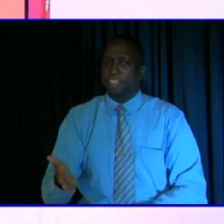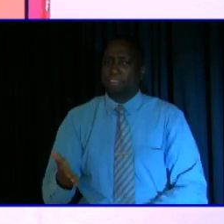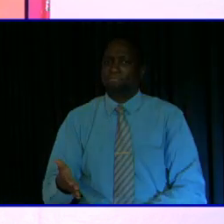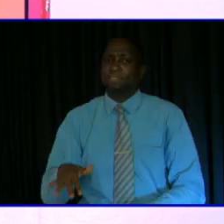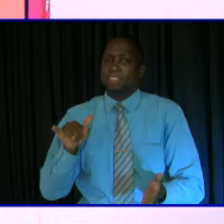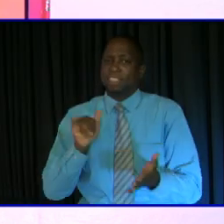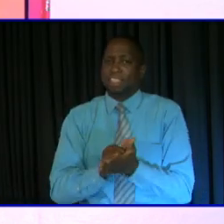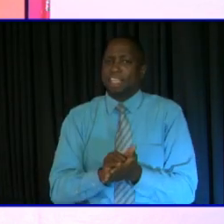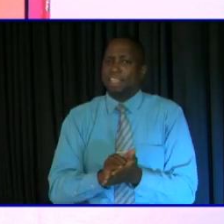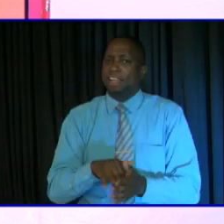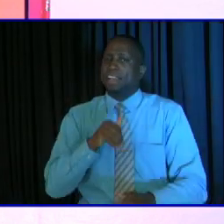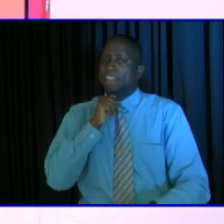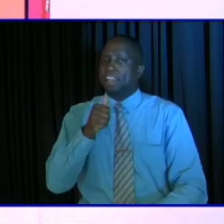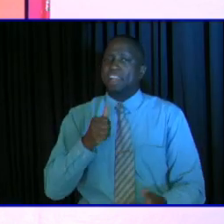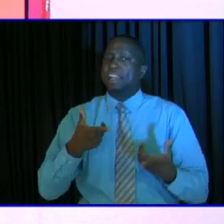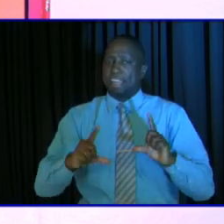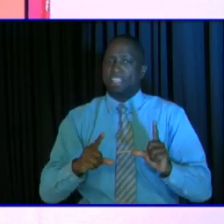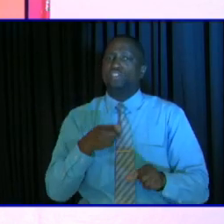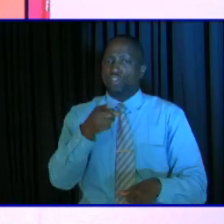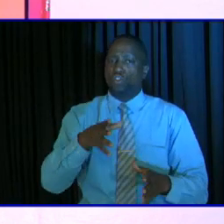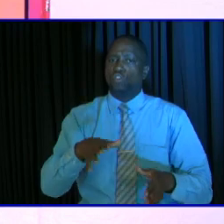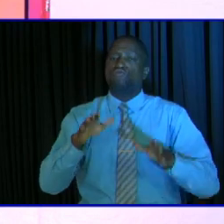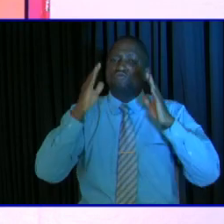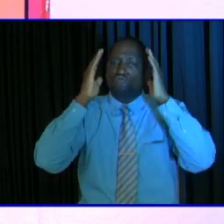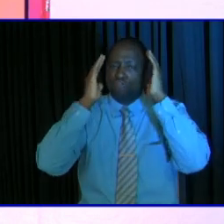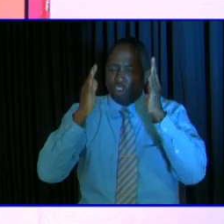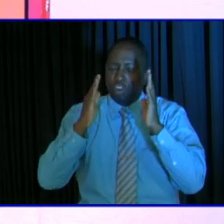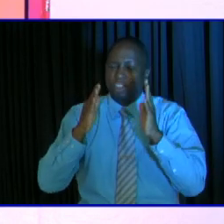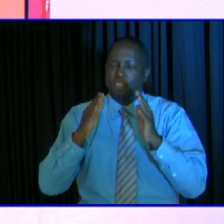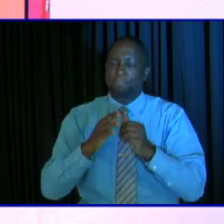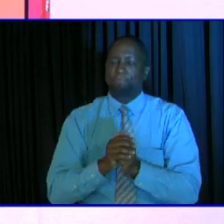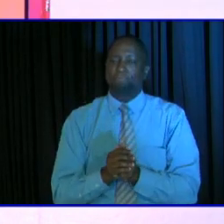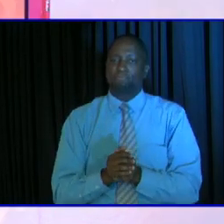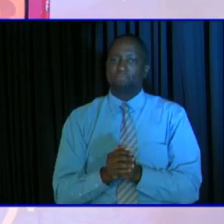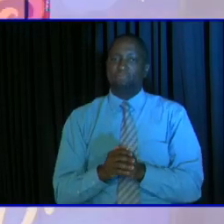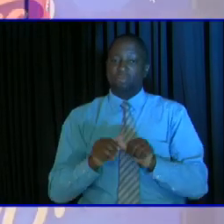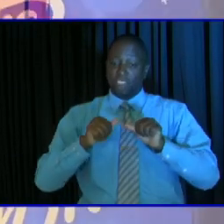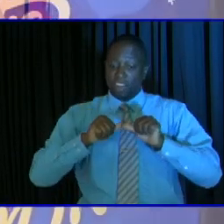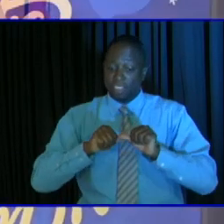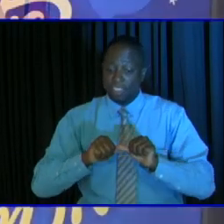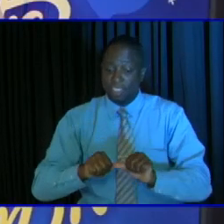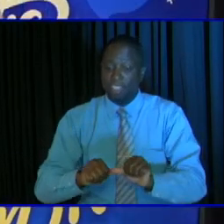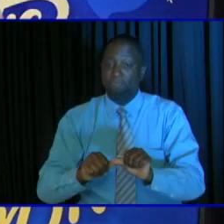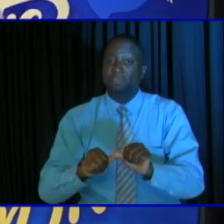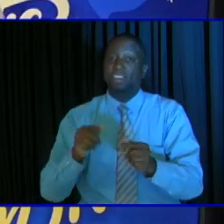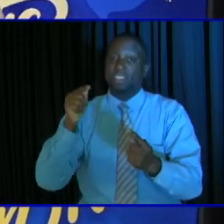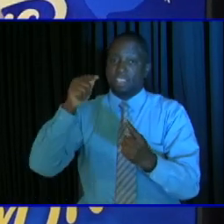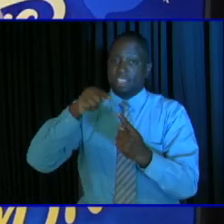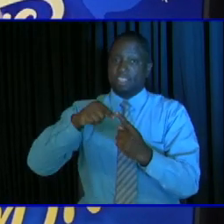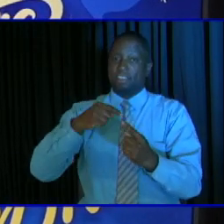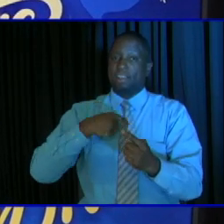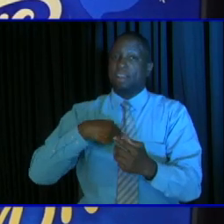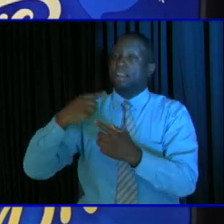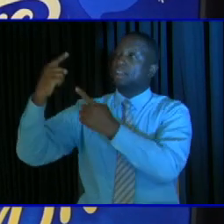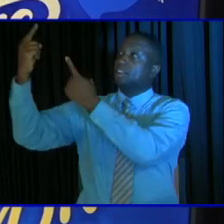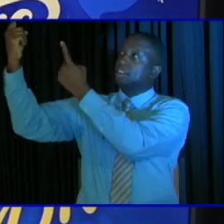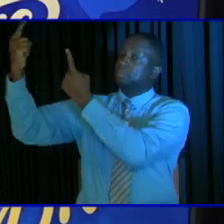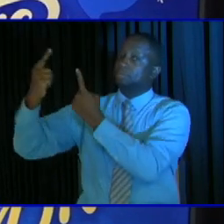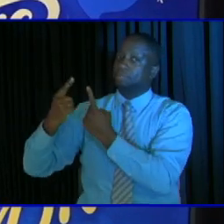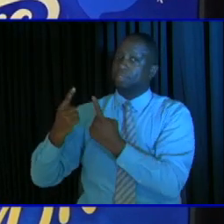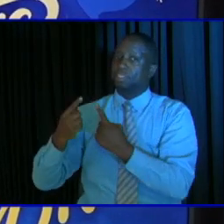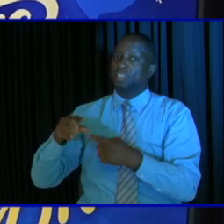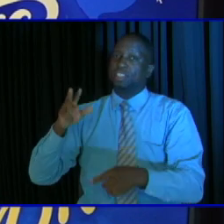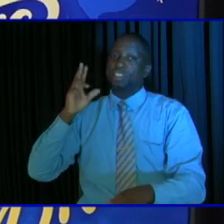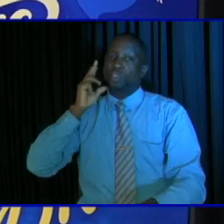with God in prayer. Hold fast till I come, sweet